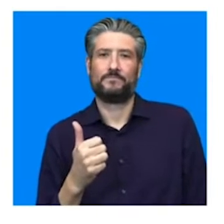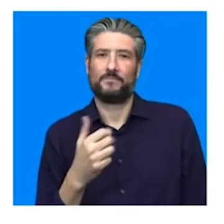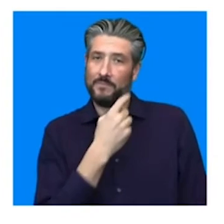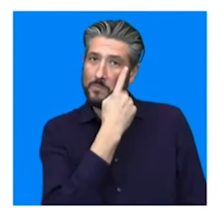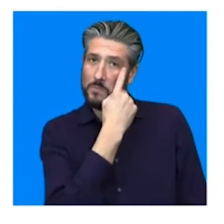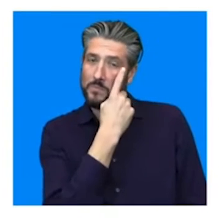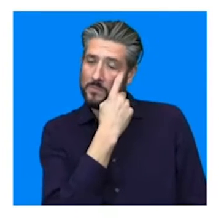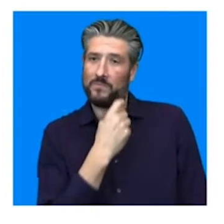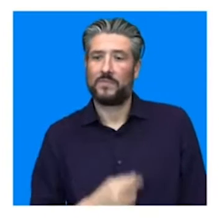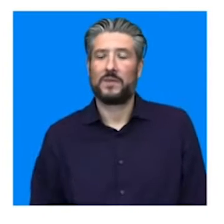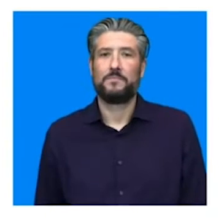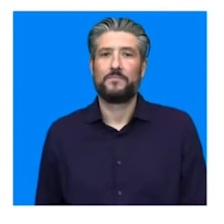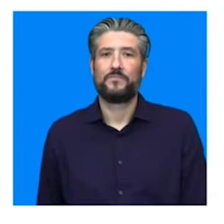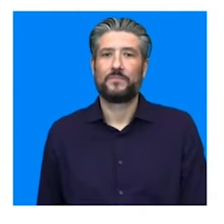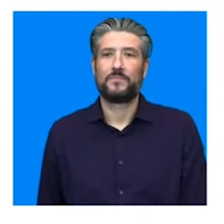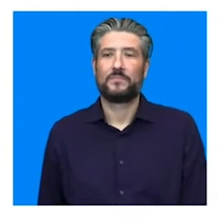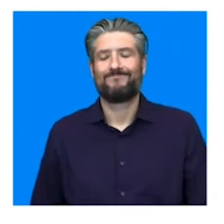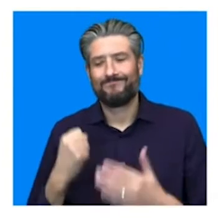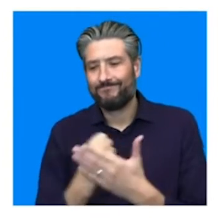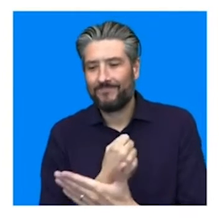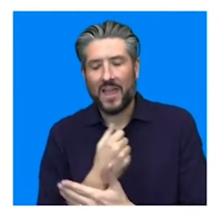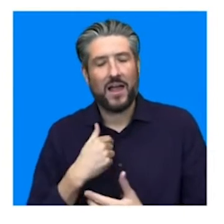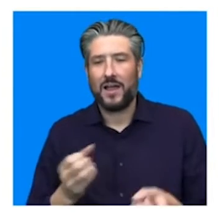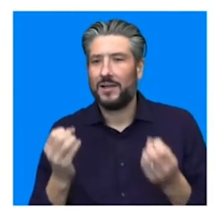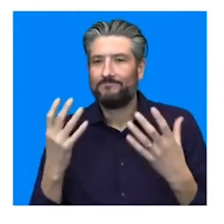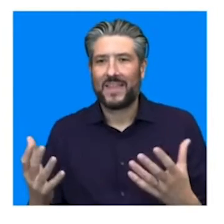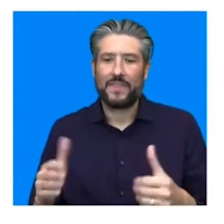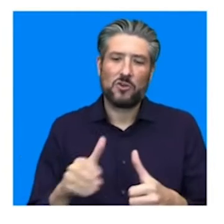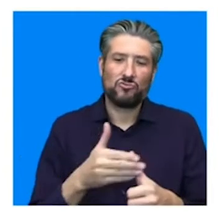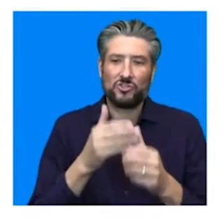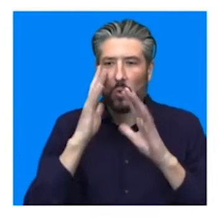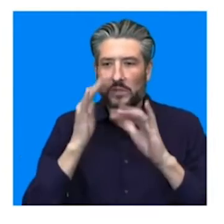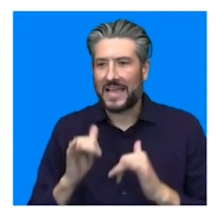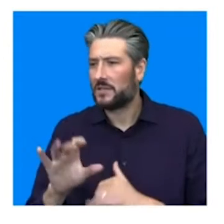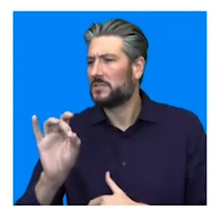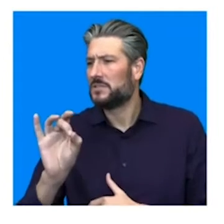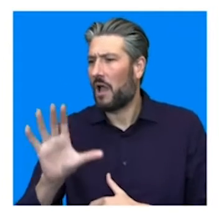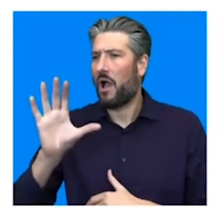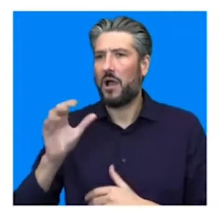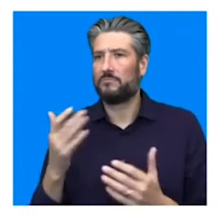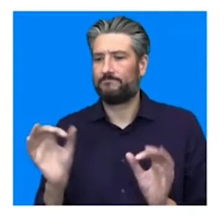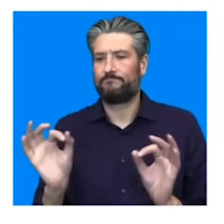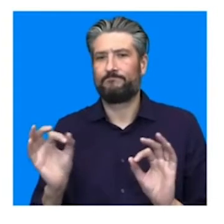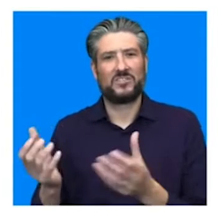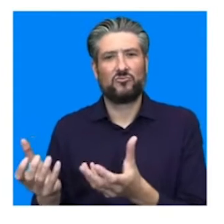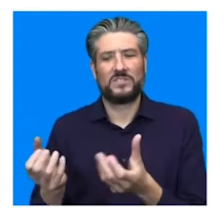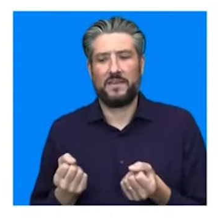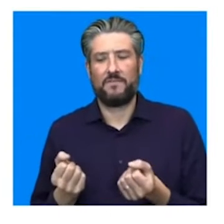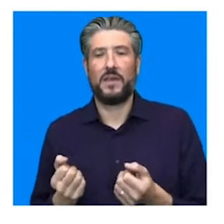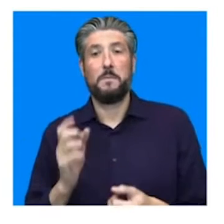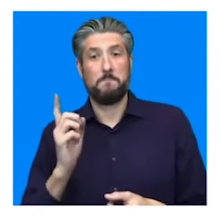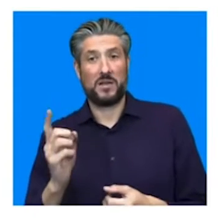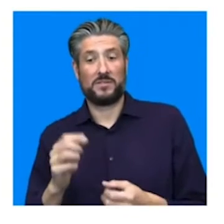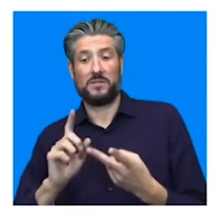screen distances. I didn't unfortunately get the results from the original test with the stars in, but the one with the Gaussian blurring, I